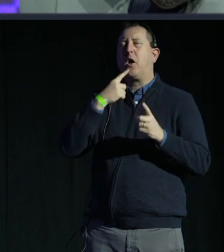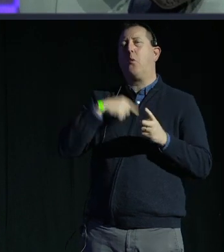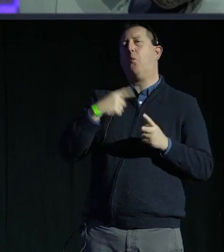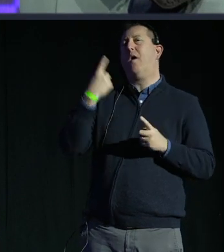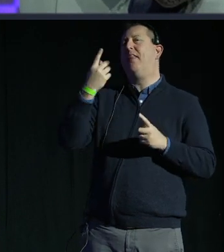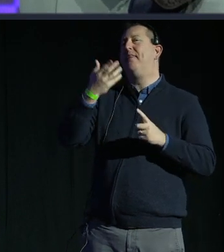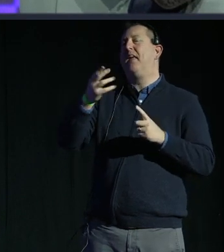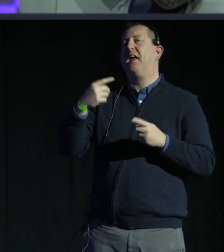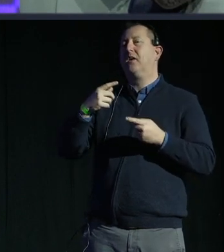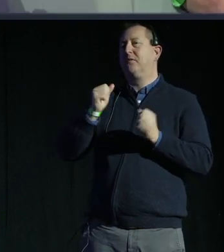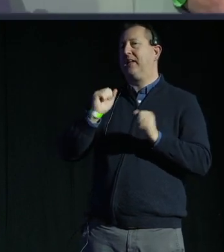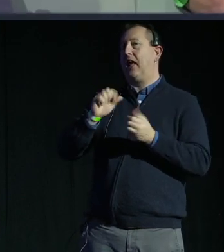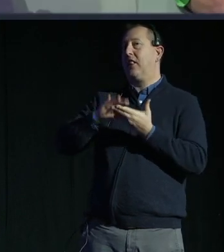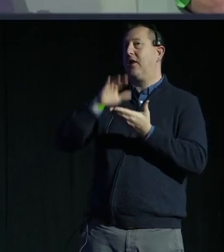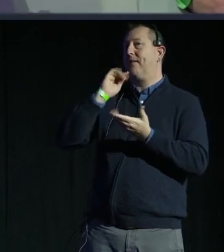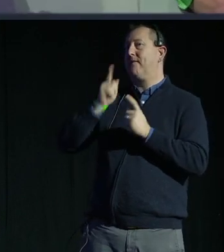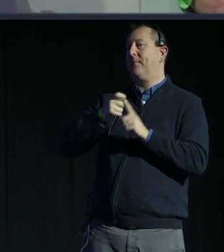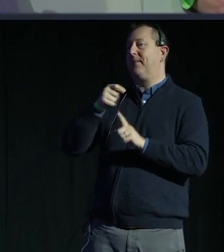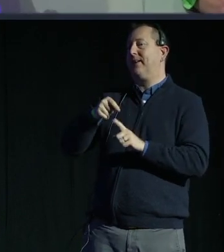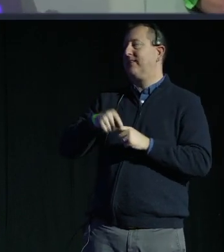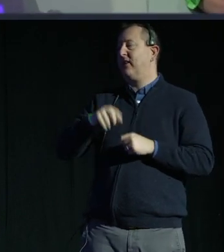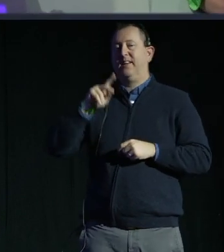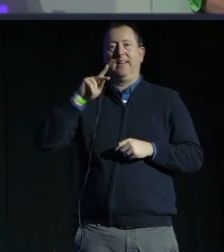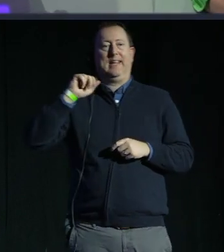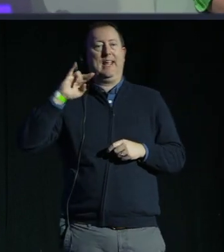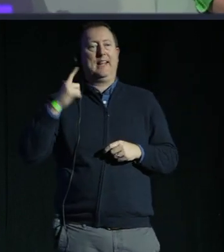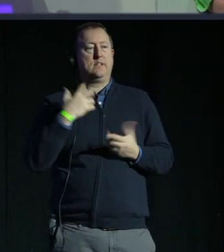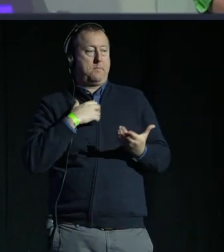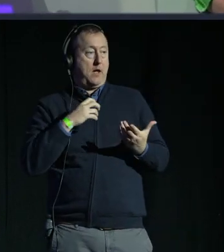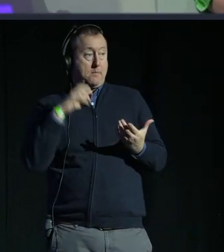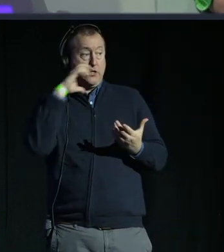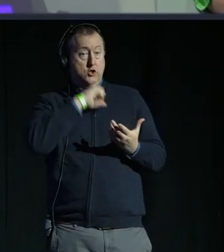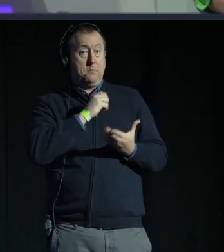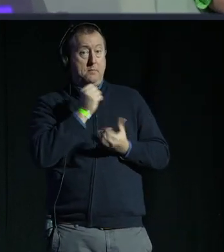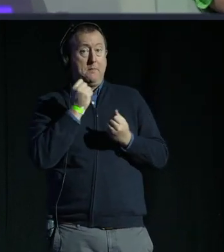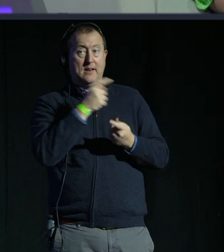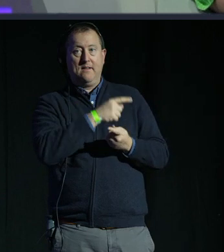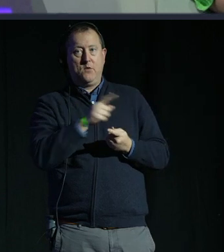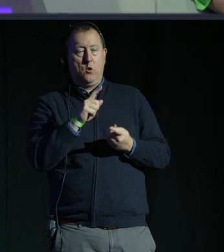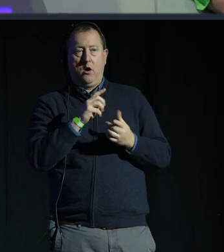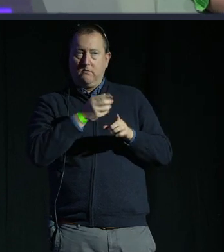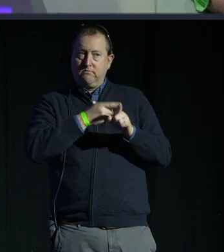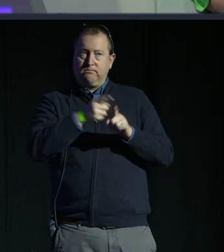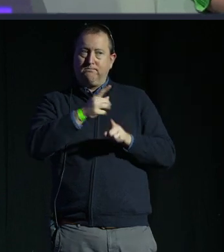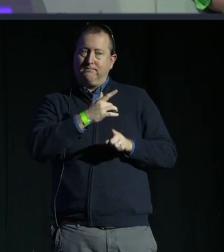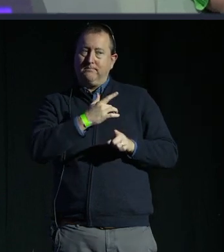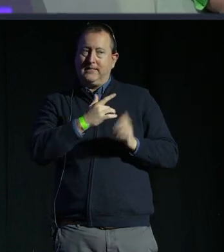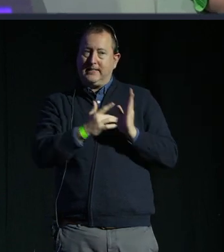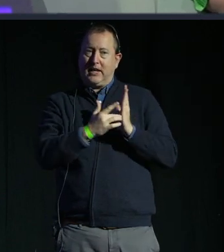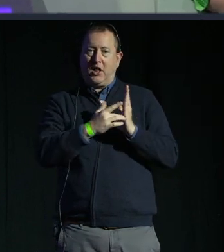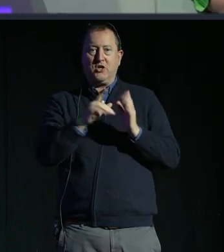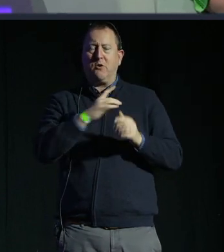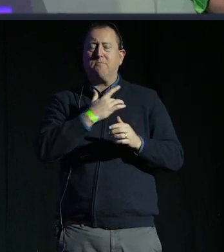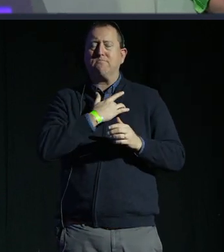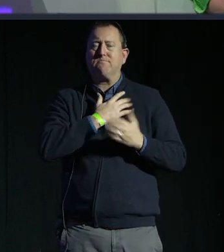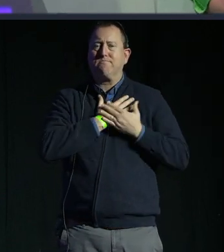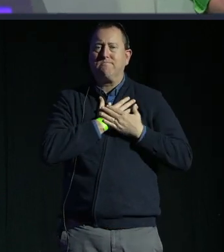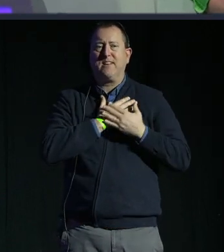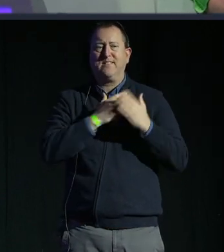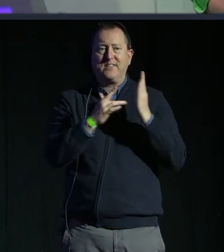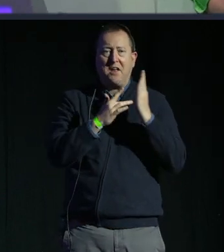is my favorite thing. I'm going to make the assumption a lot of you are you're technologists at heart, you're engineers at heart, and that's probably what brings you